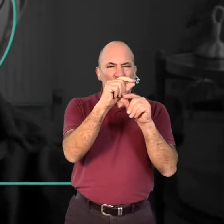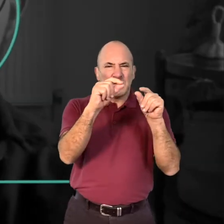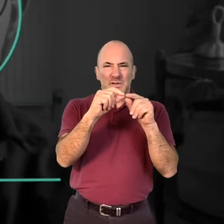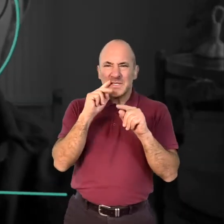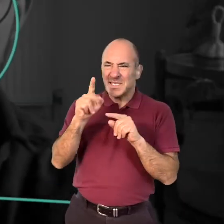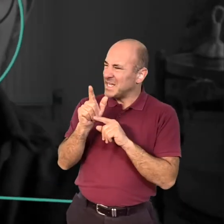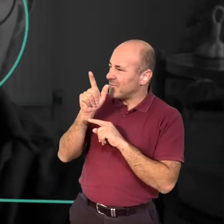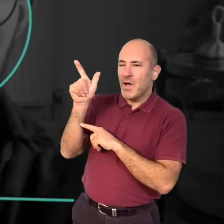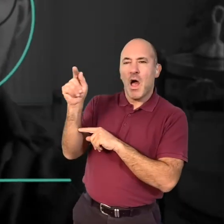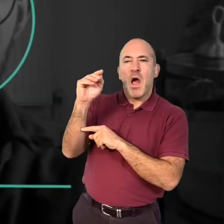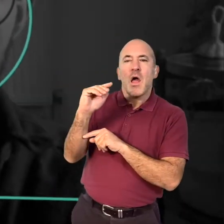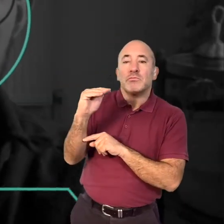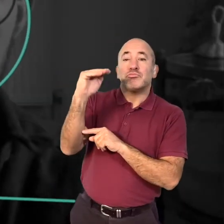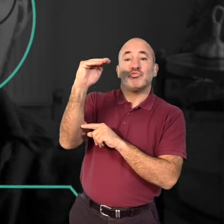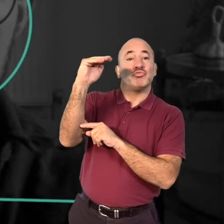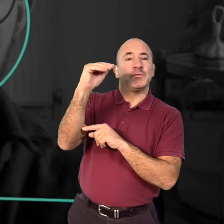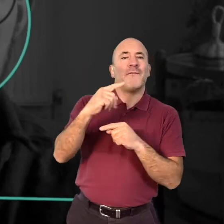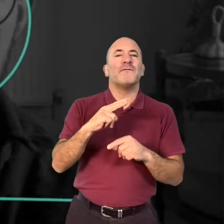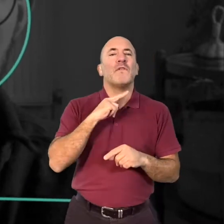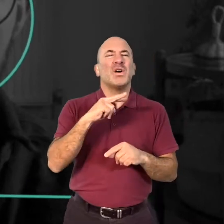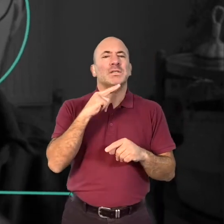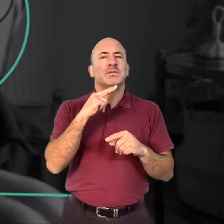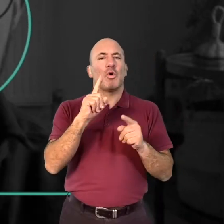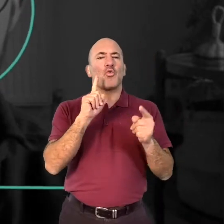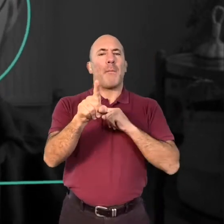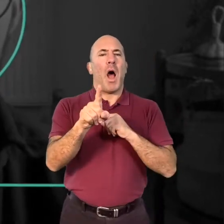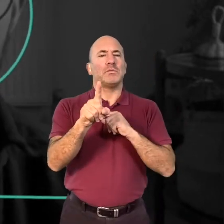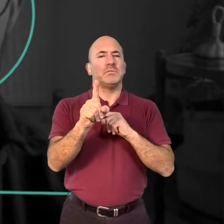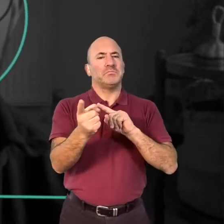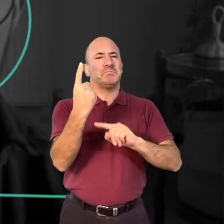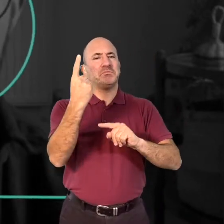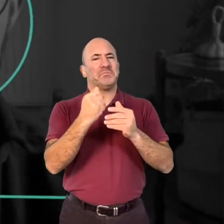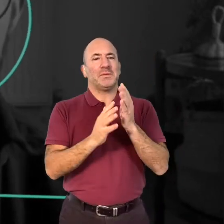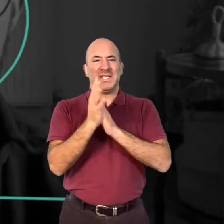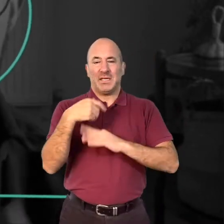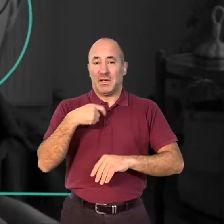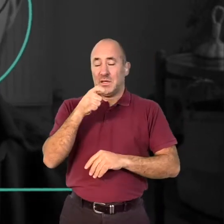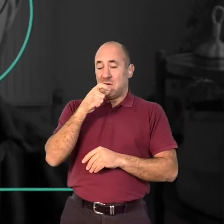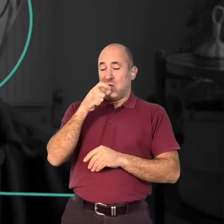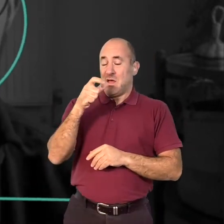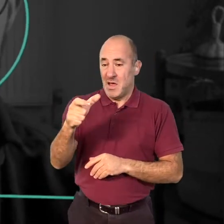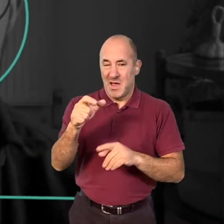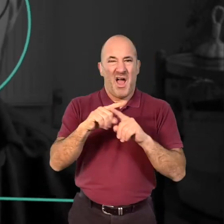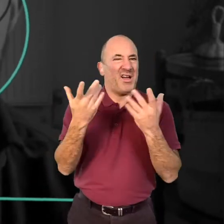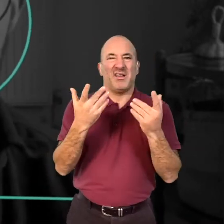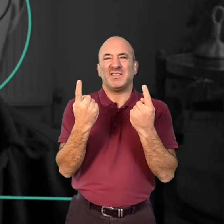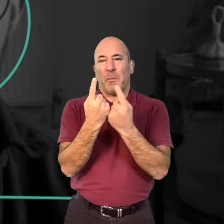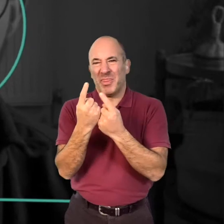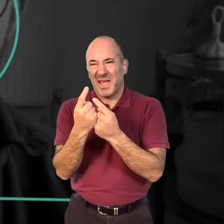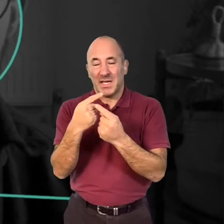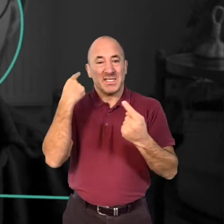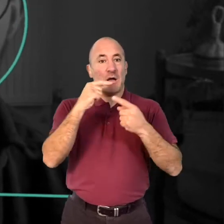called voice command here, which means that when I say a word like an instrument, it will change the